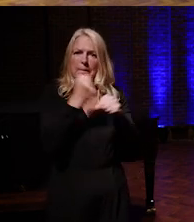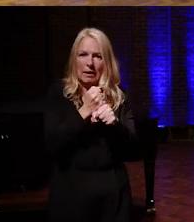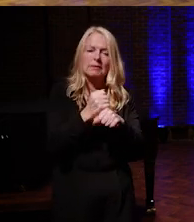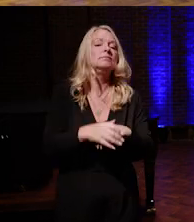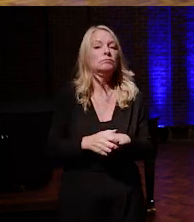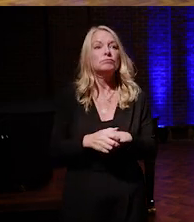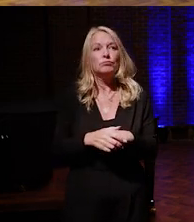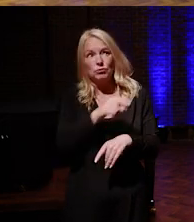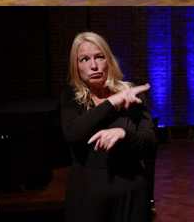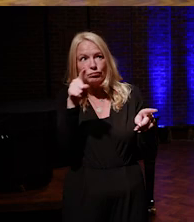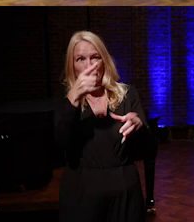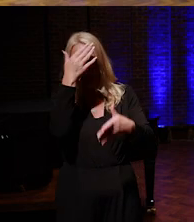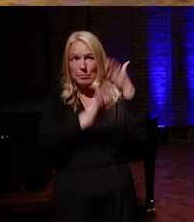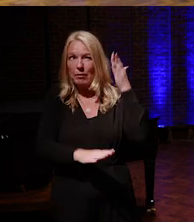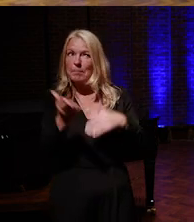experienced that.